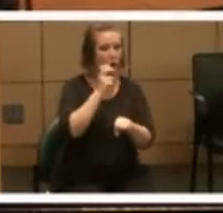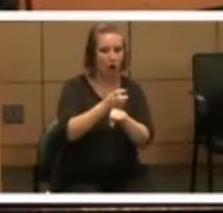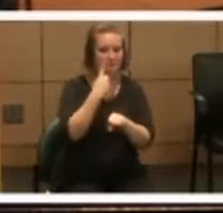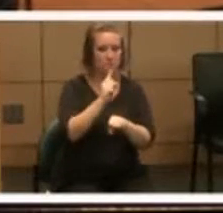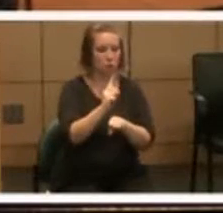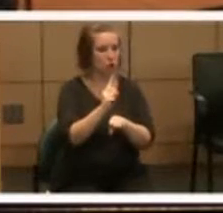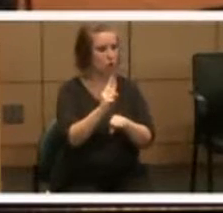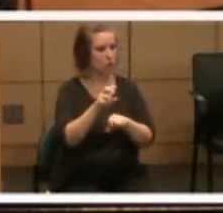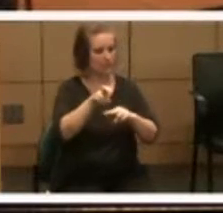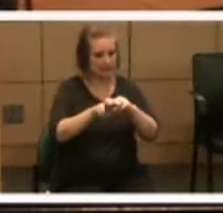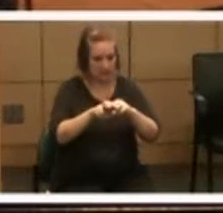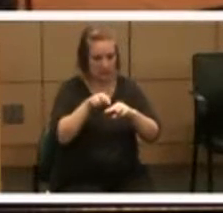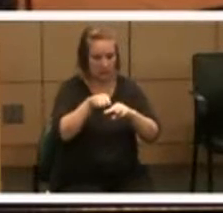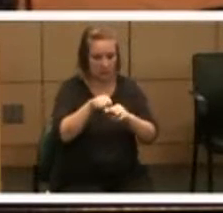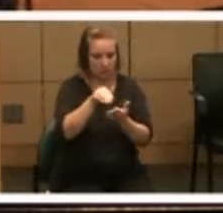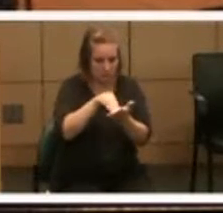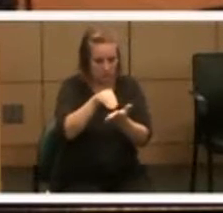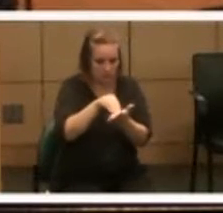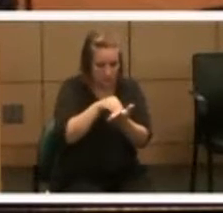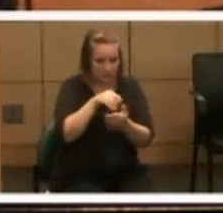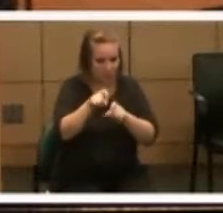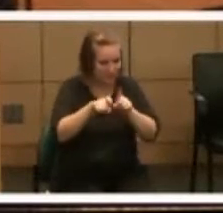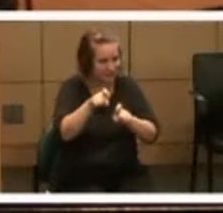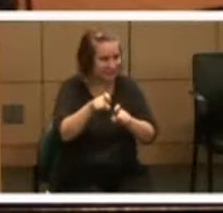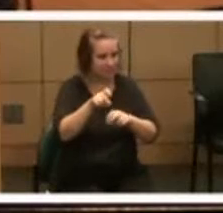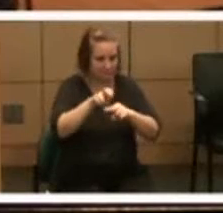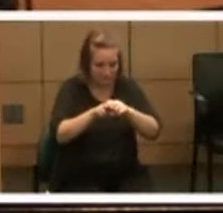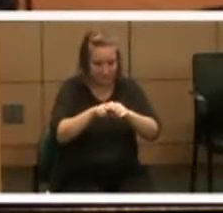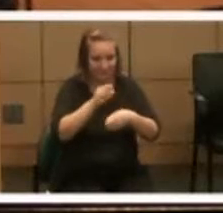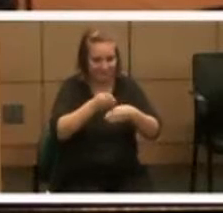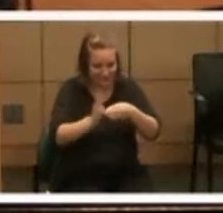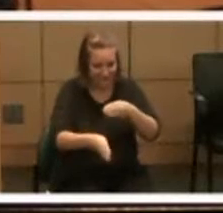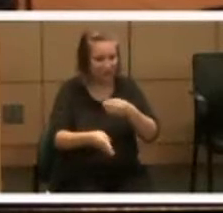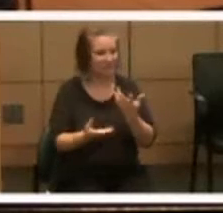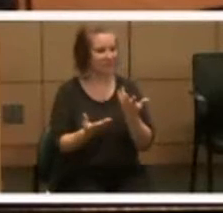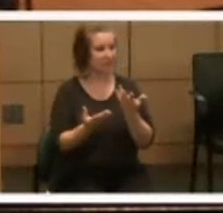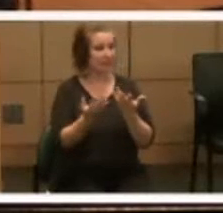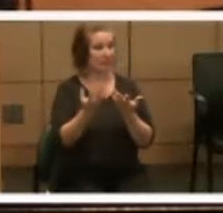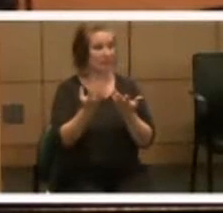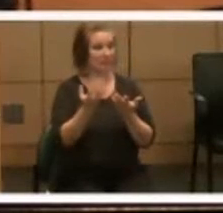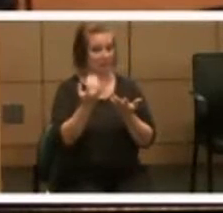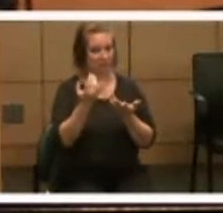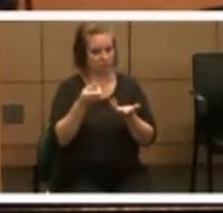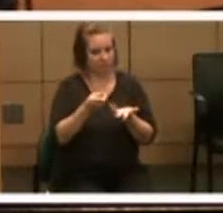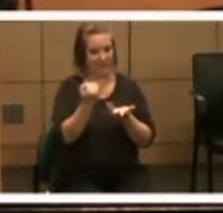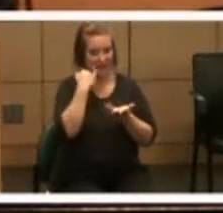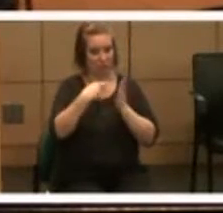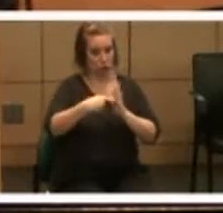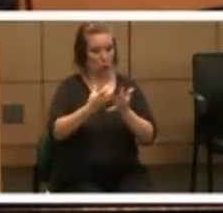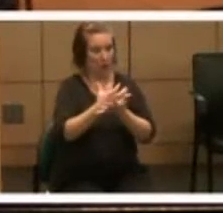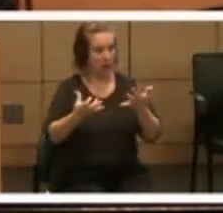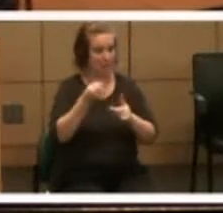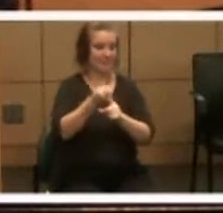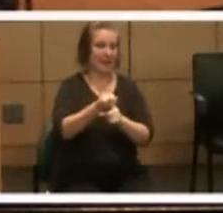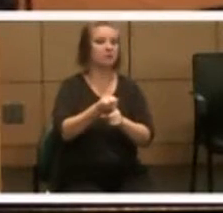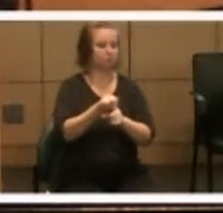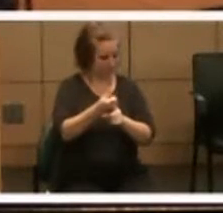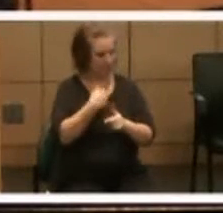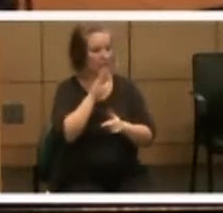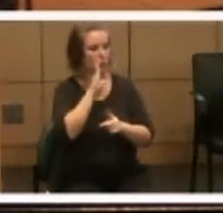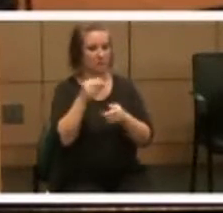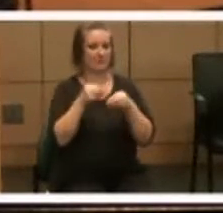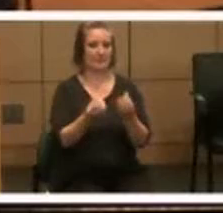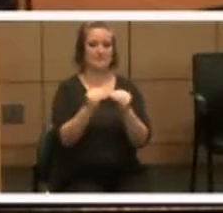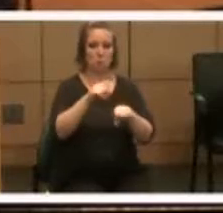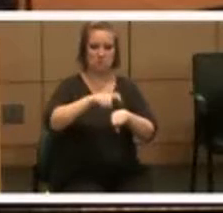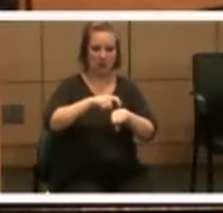just to finish the questionnaire. So when they do, and if they're showing that there is a lot of impact, I will spend more time talking to the